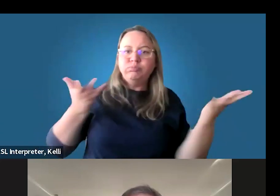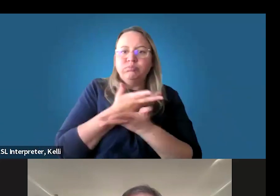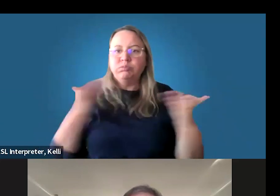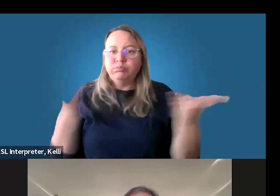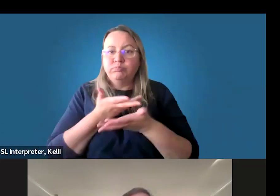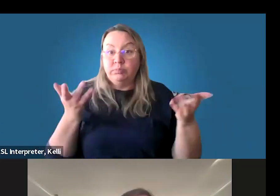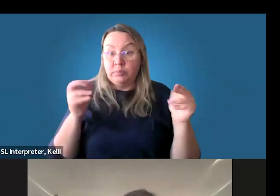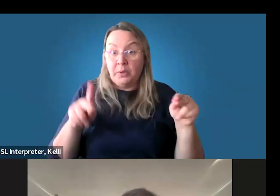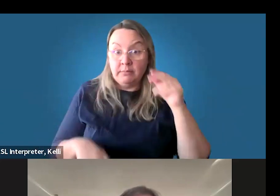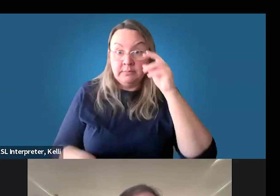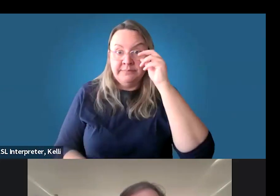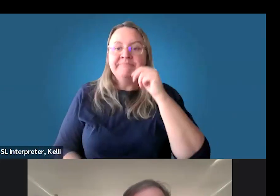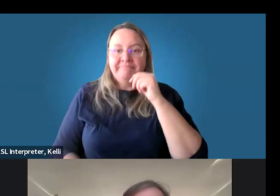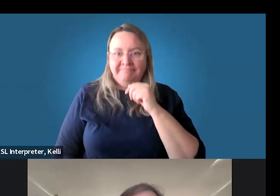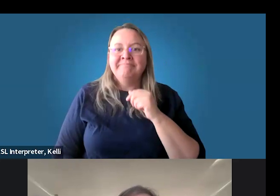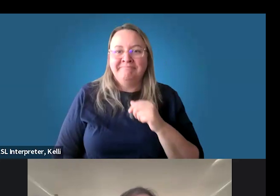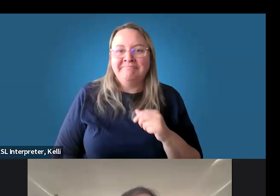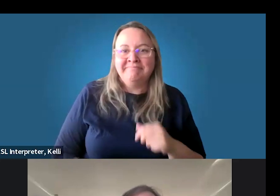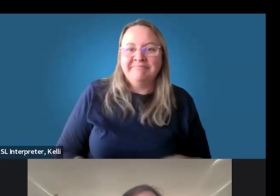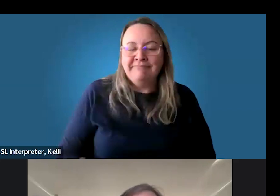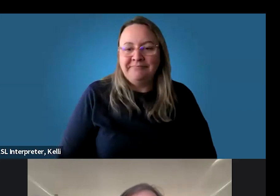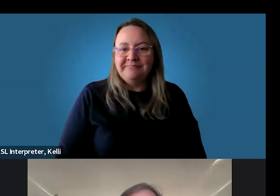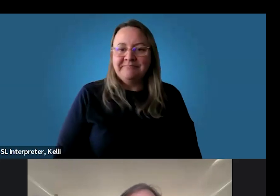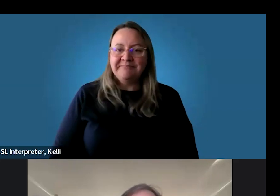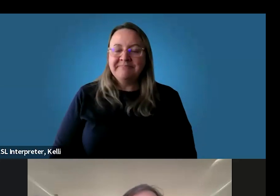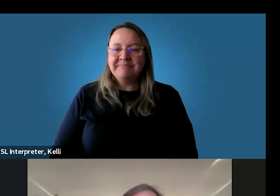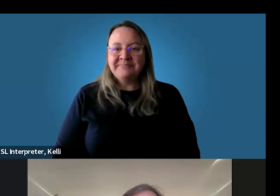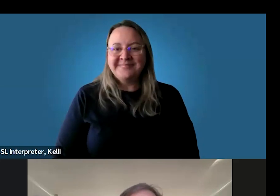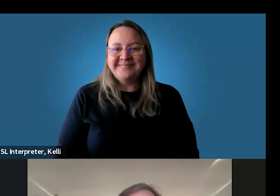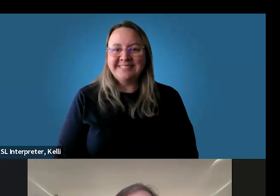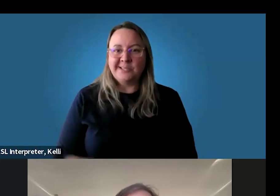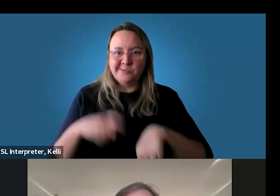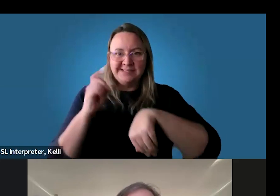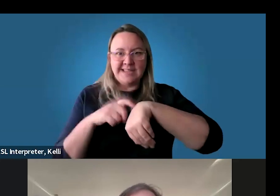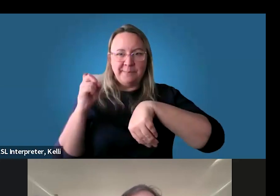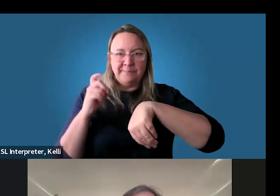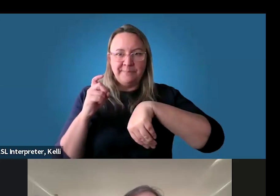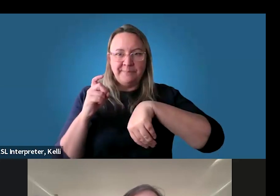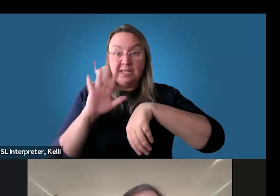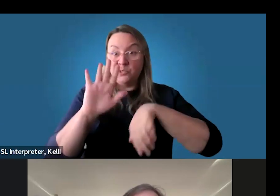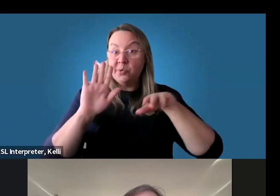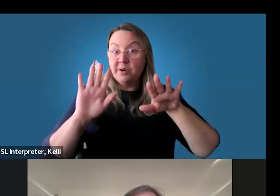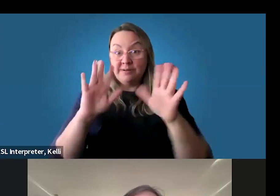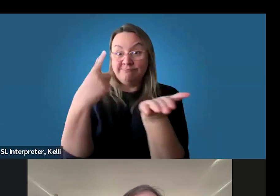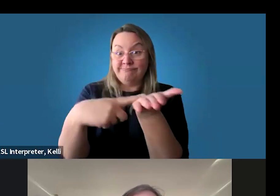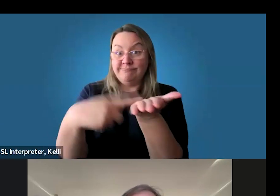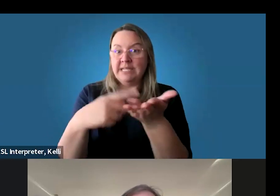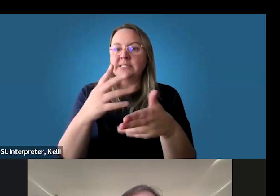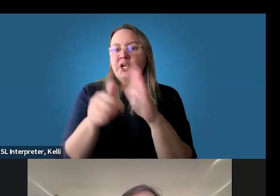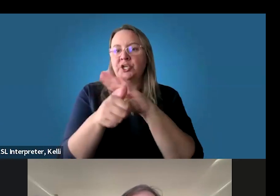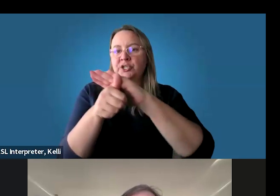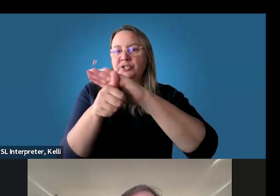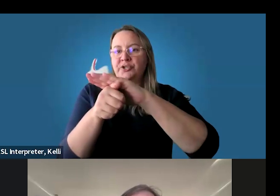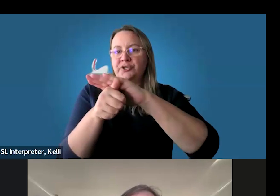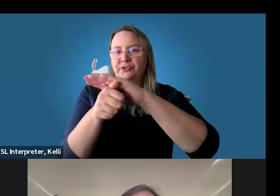Does that sound good? Okay. So I'm going to reset my timer here. Your topic is turtles. I want